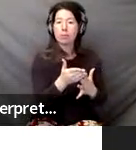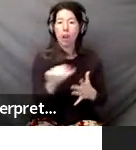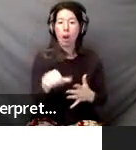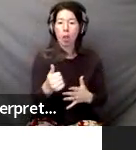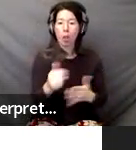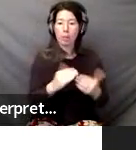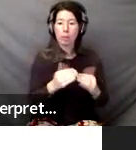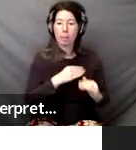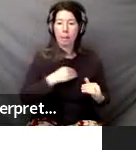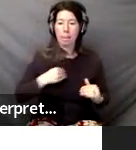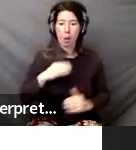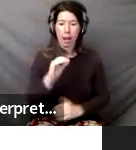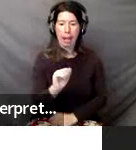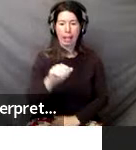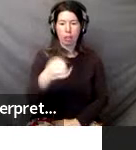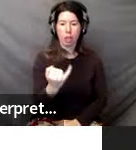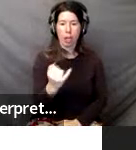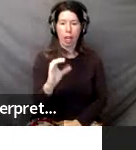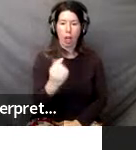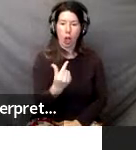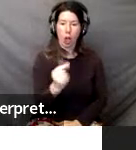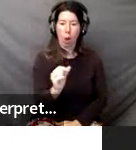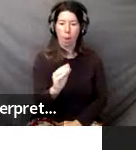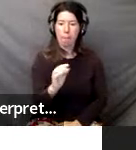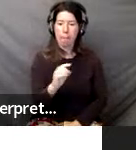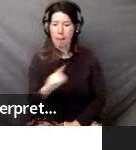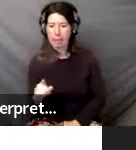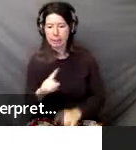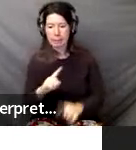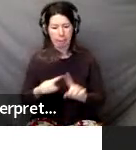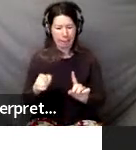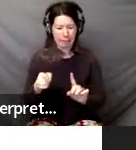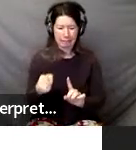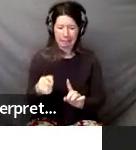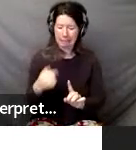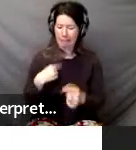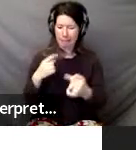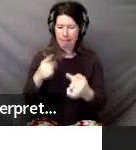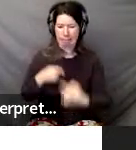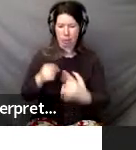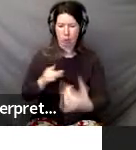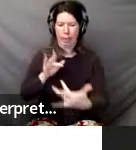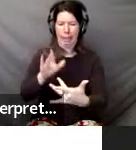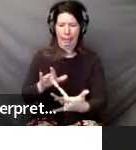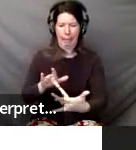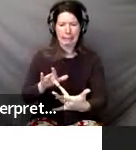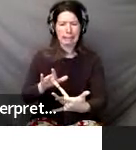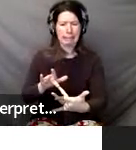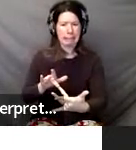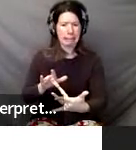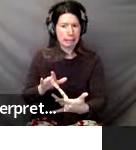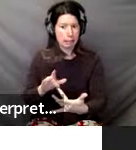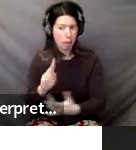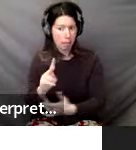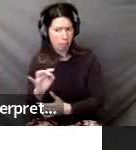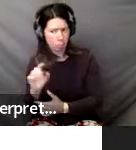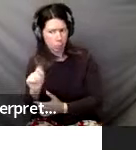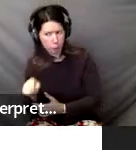community, AJ Gomez, but it looks like we're having a difficult time connecting to audio. Brent, are you seeing that as